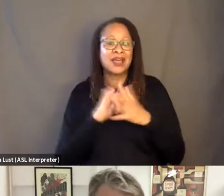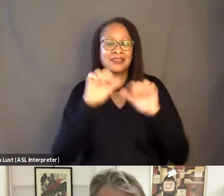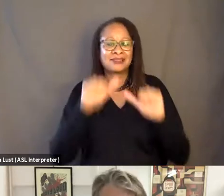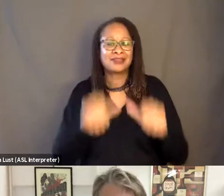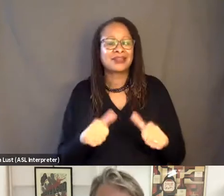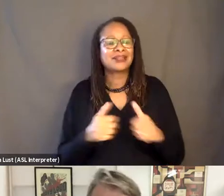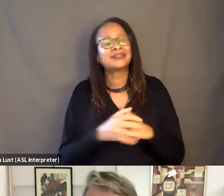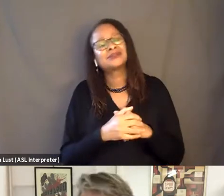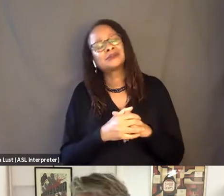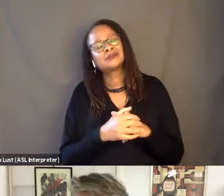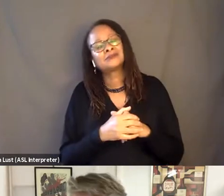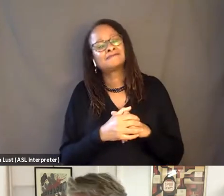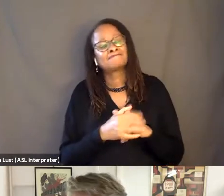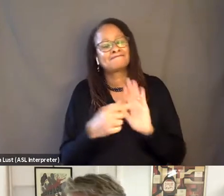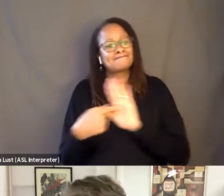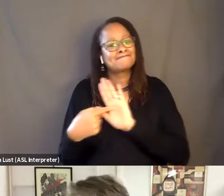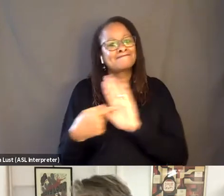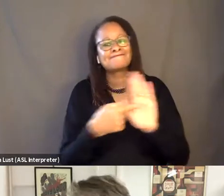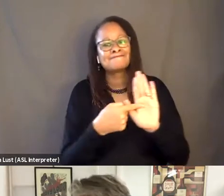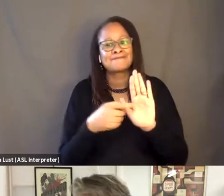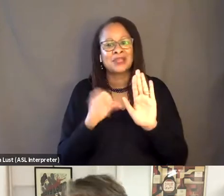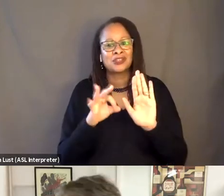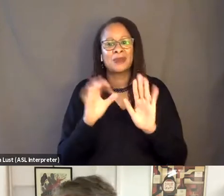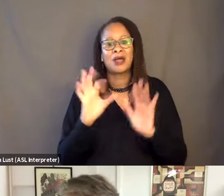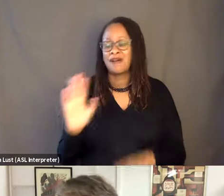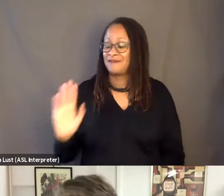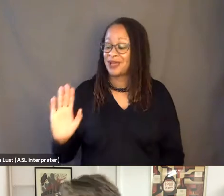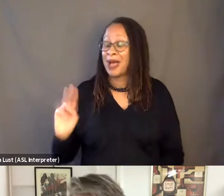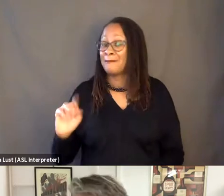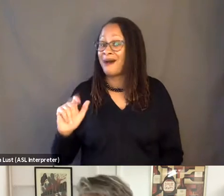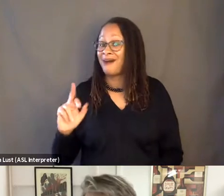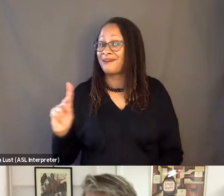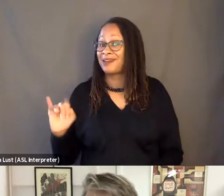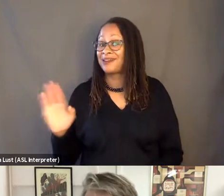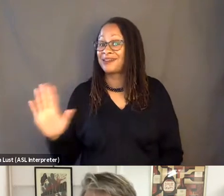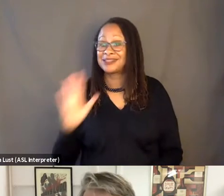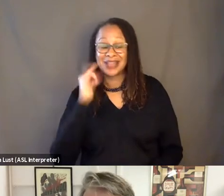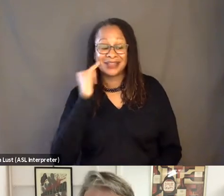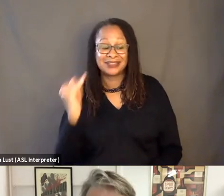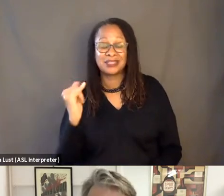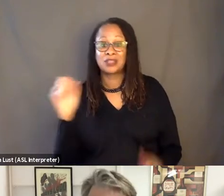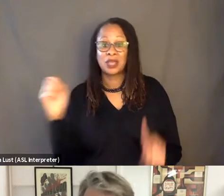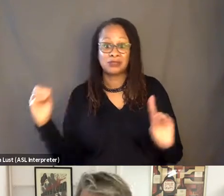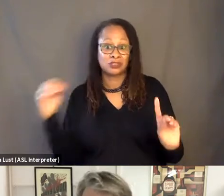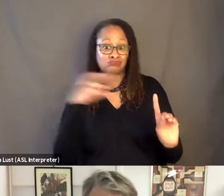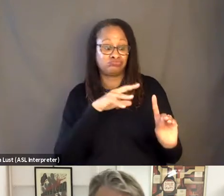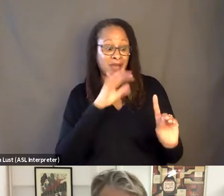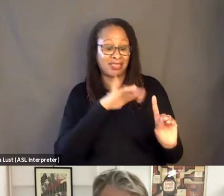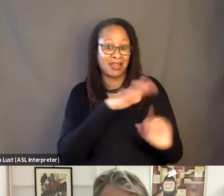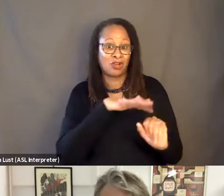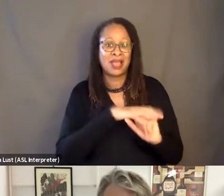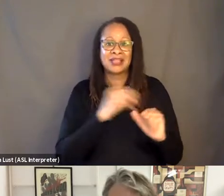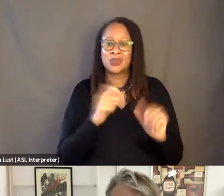that could bear out some of Naoki's ideas, or that Naoki's ideas could throw some light on. So it was very much like a tiny